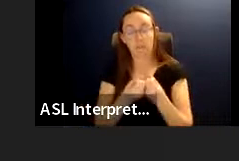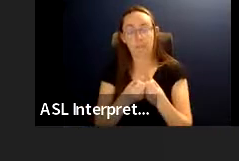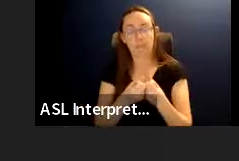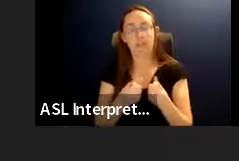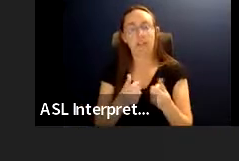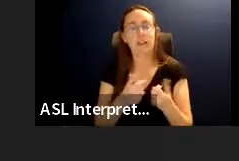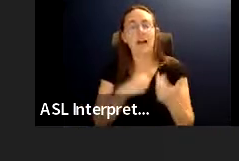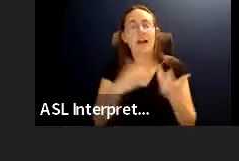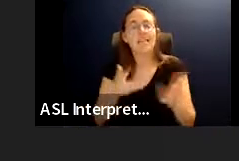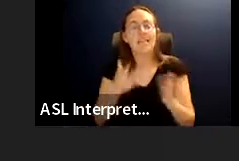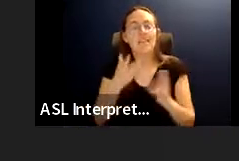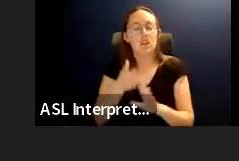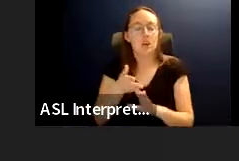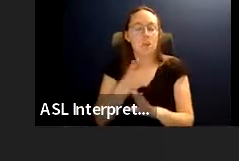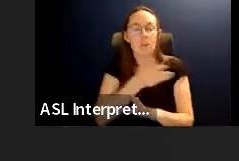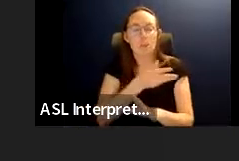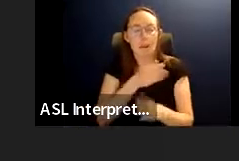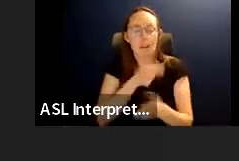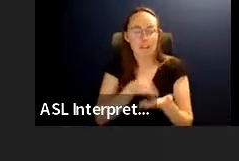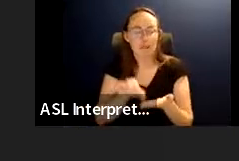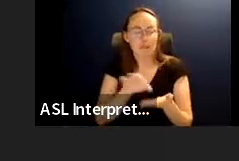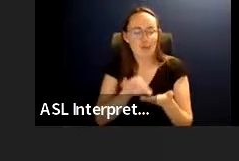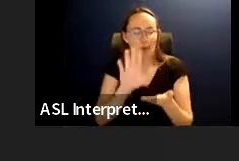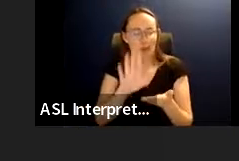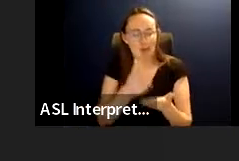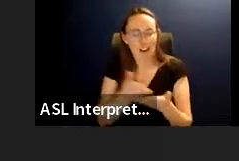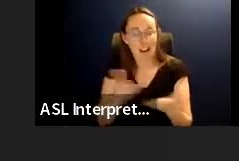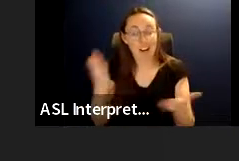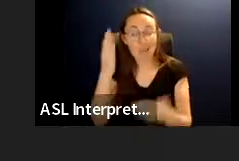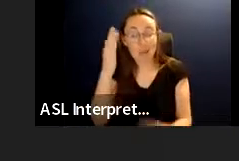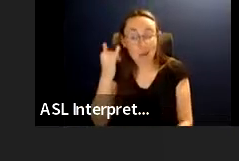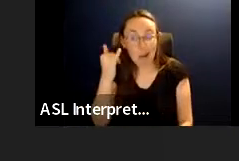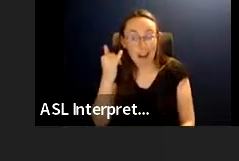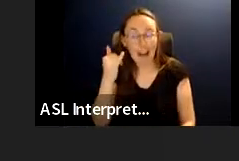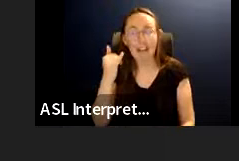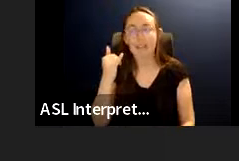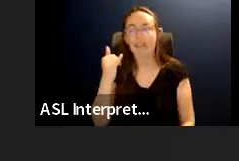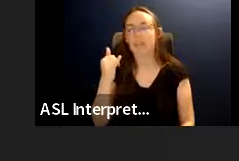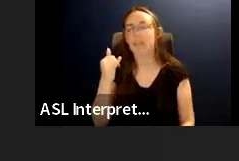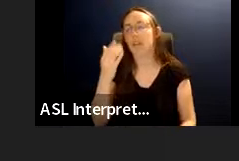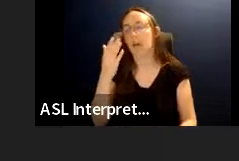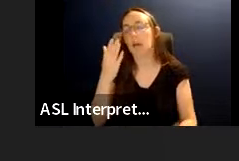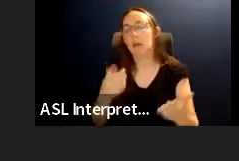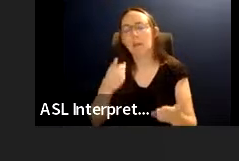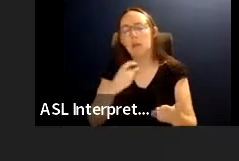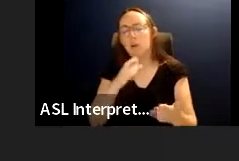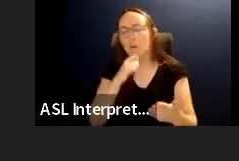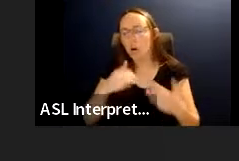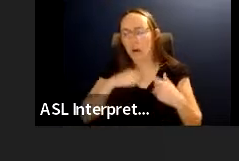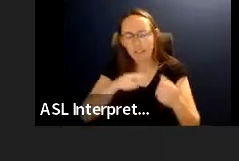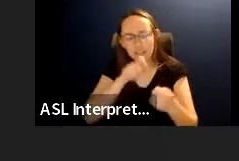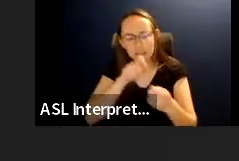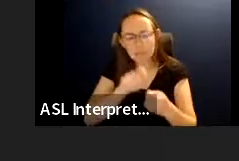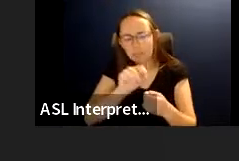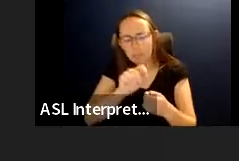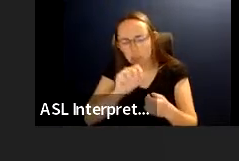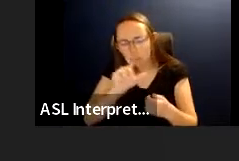items because I figured that you may not have the tools that we talk about in the